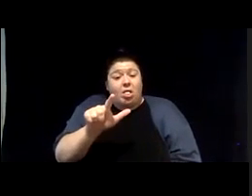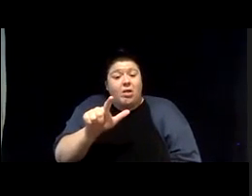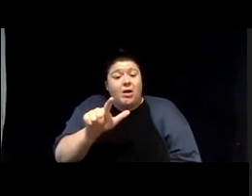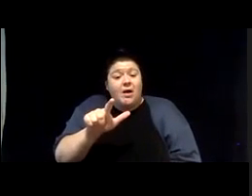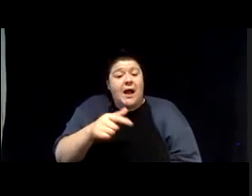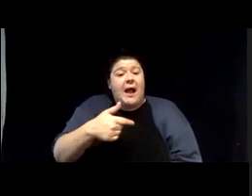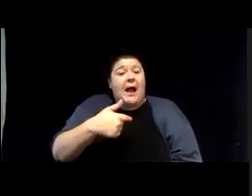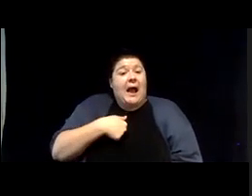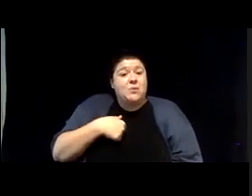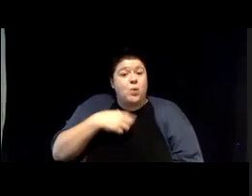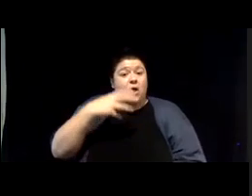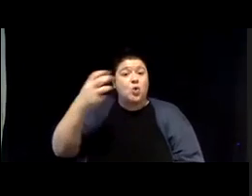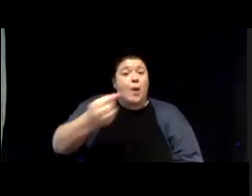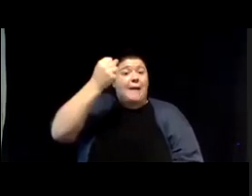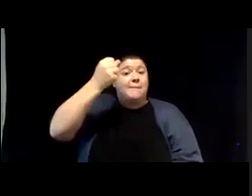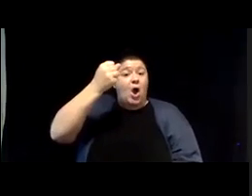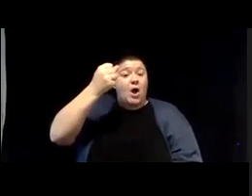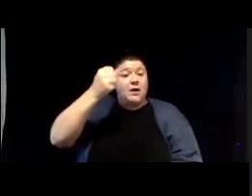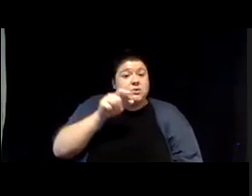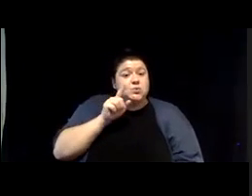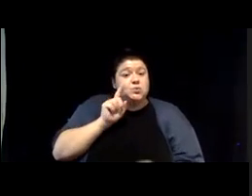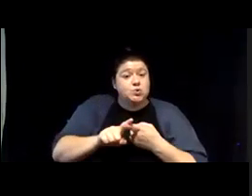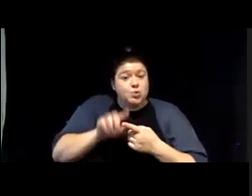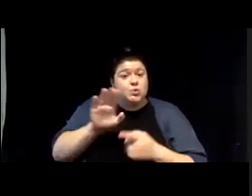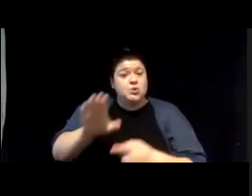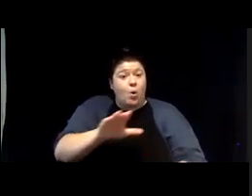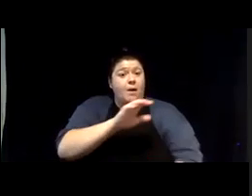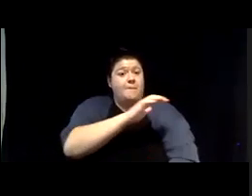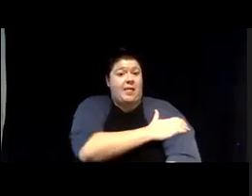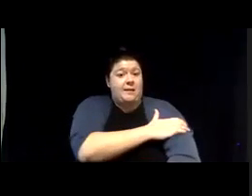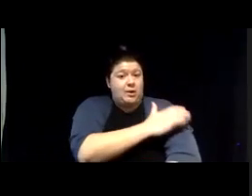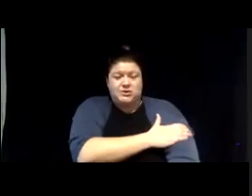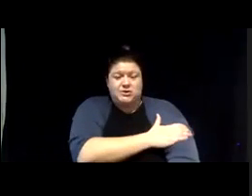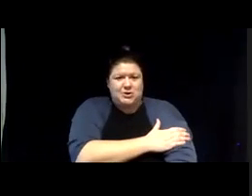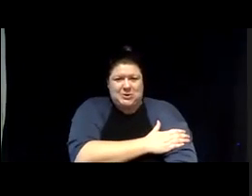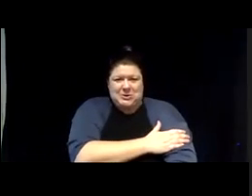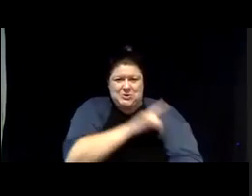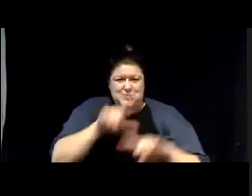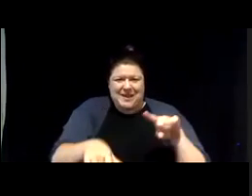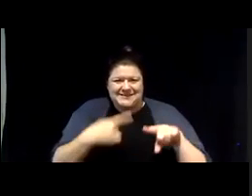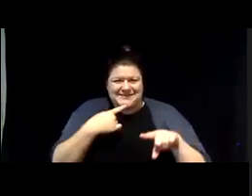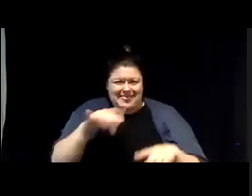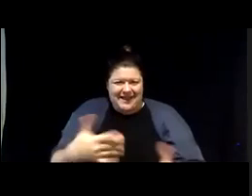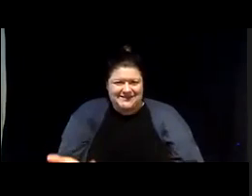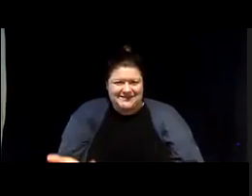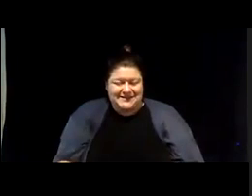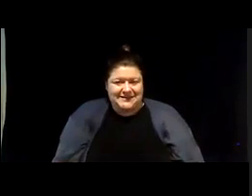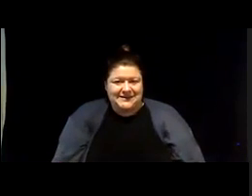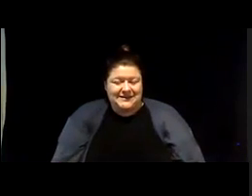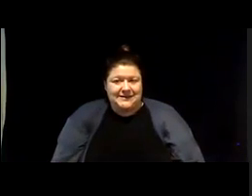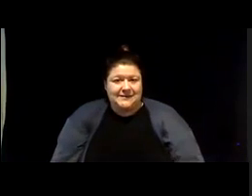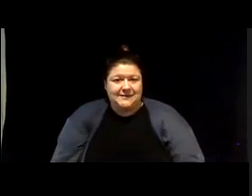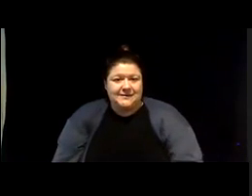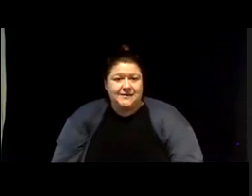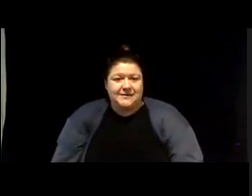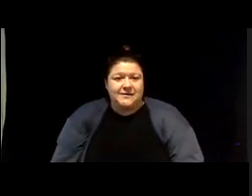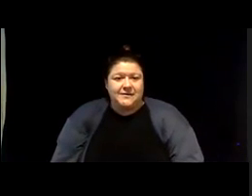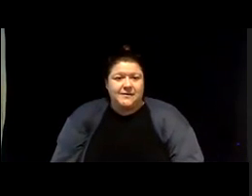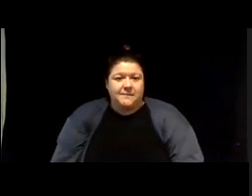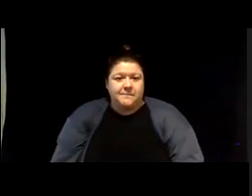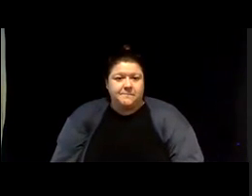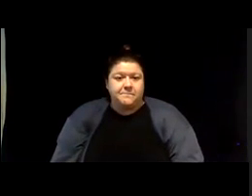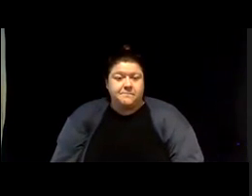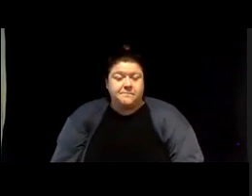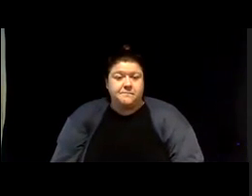sense, right? So you can't say, I'm going to agarrar your blood pressure. It would be, le voy a checar la presión, le voy a tomar